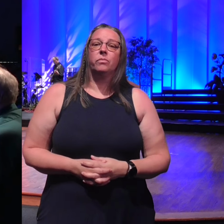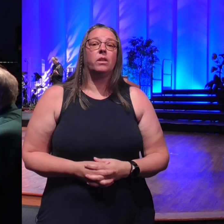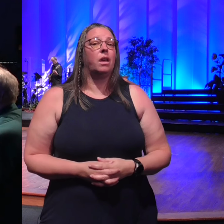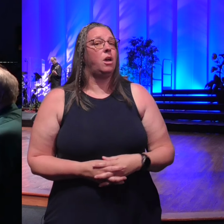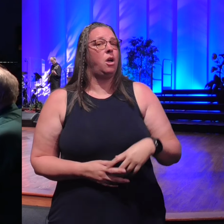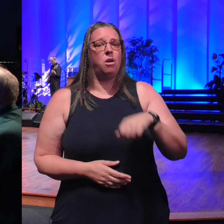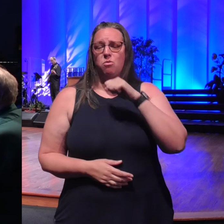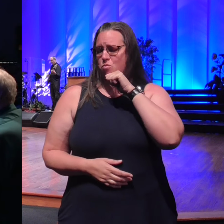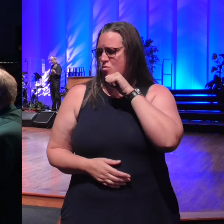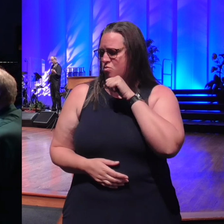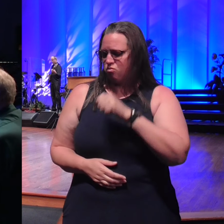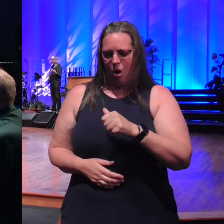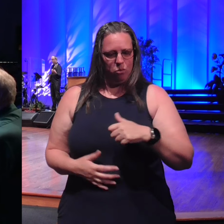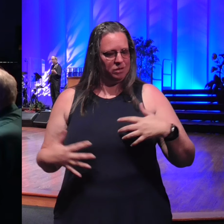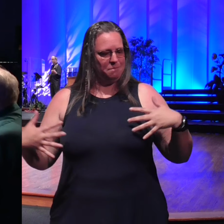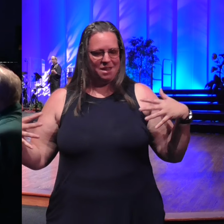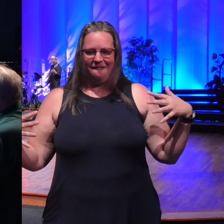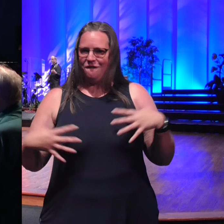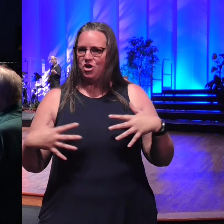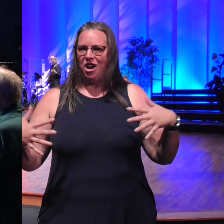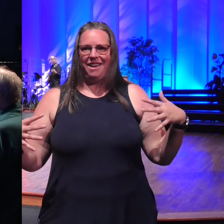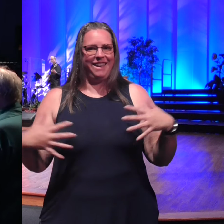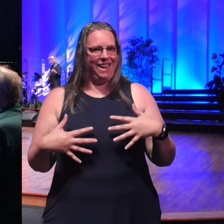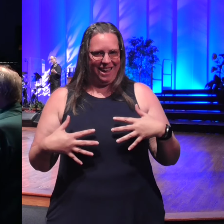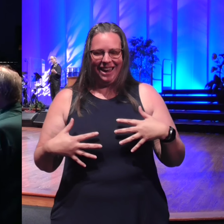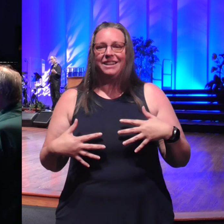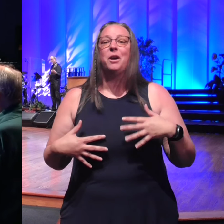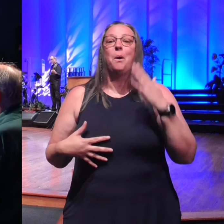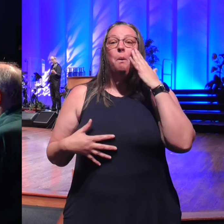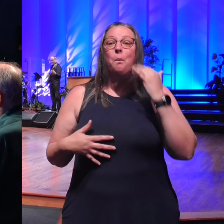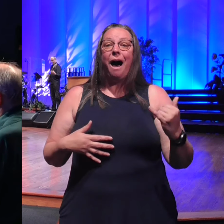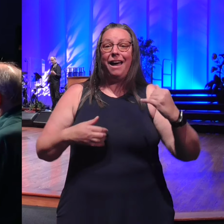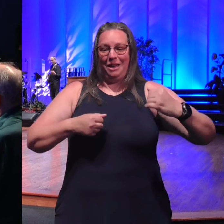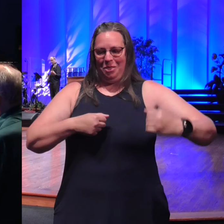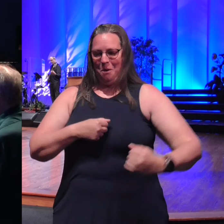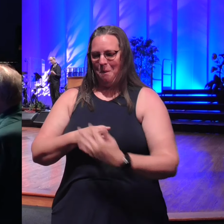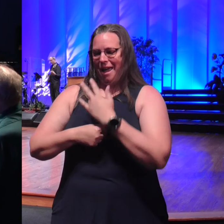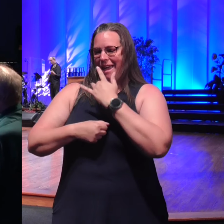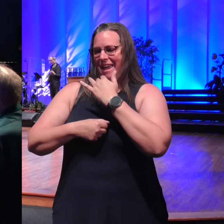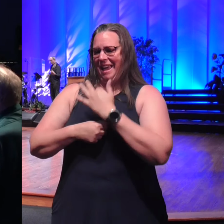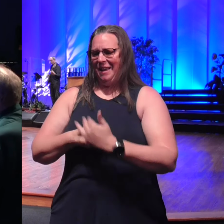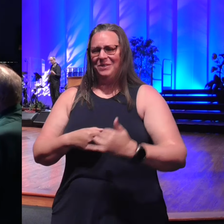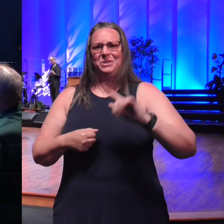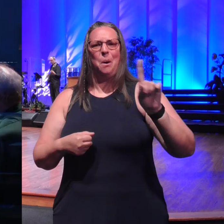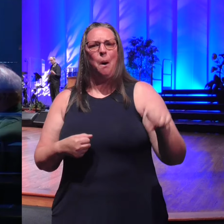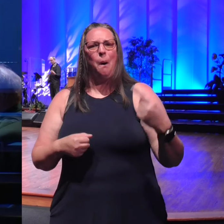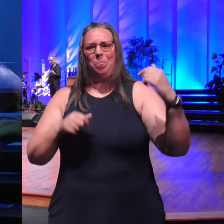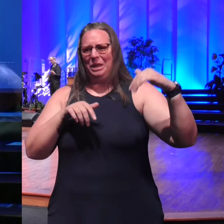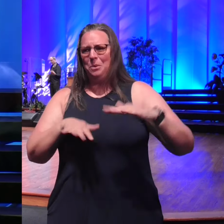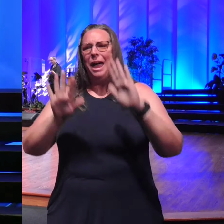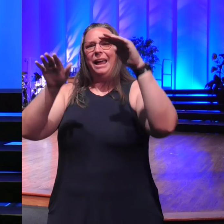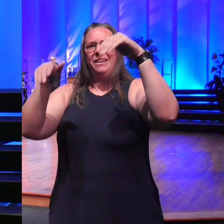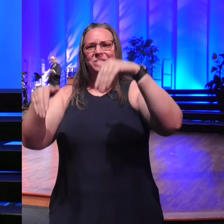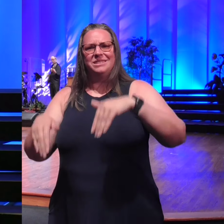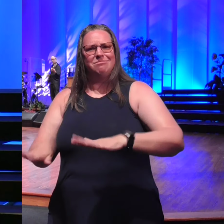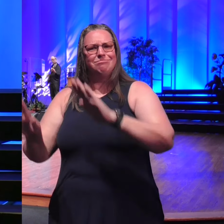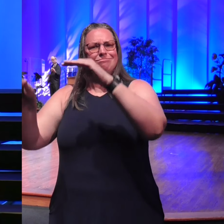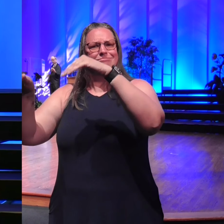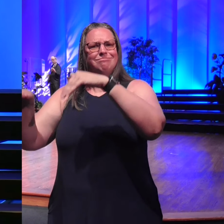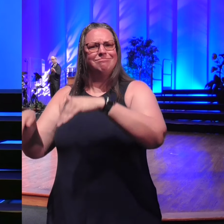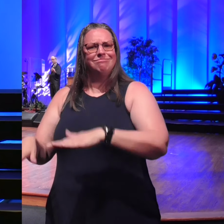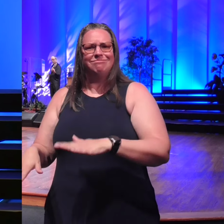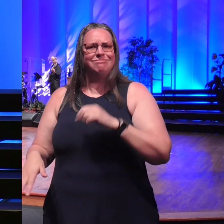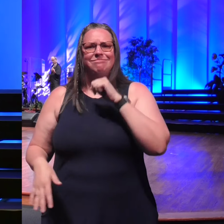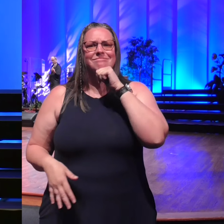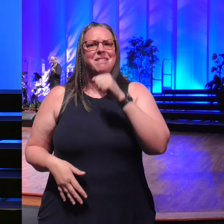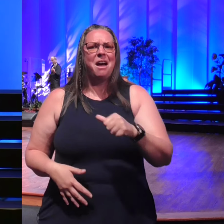I'm not gonna be afraid, 'cause these waves are only waves. I'm not gonna